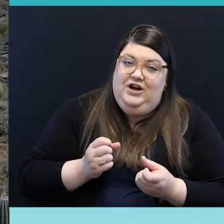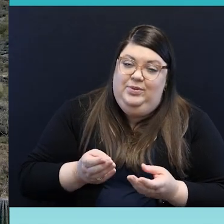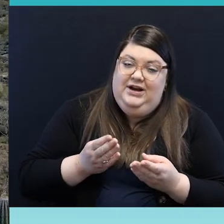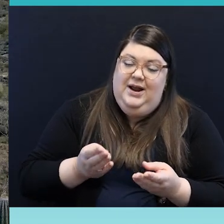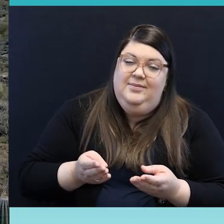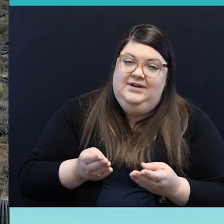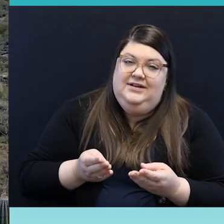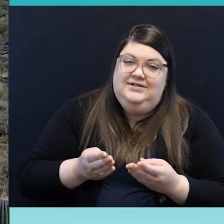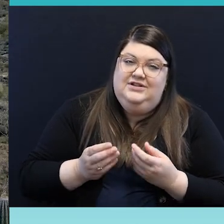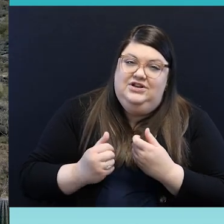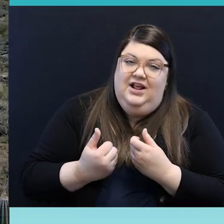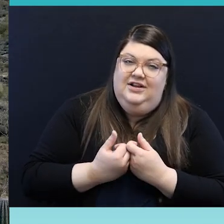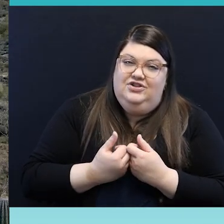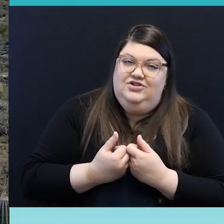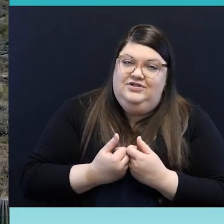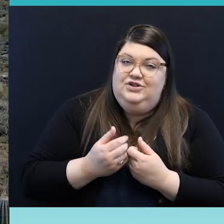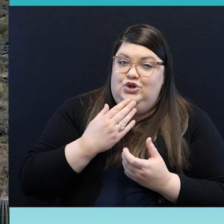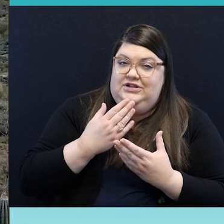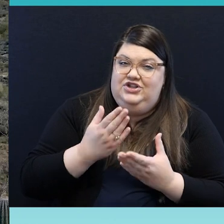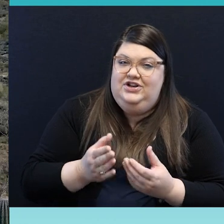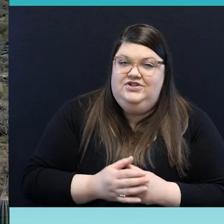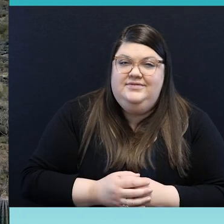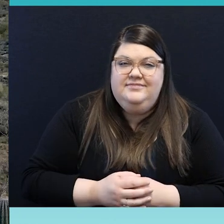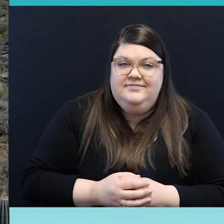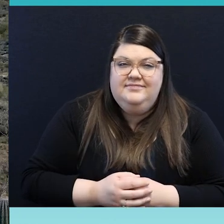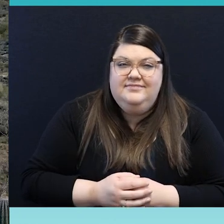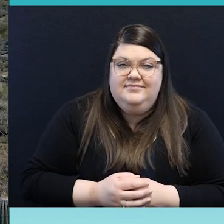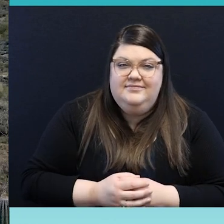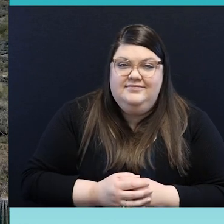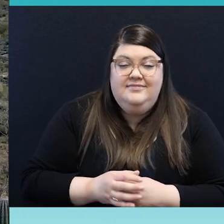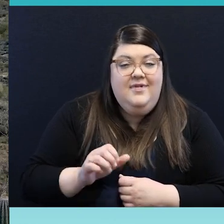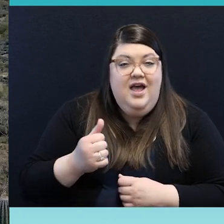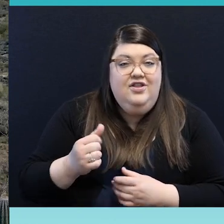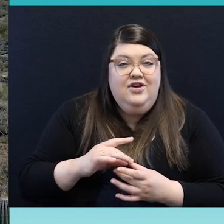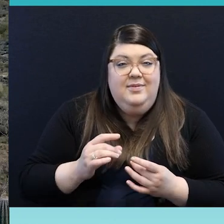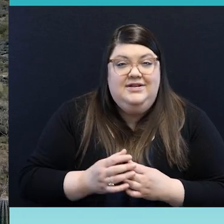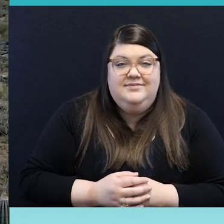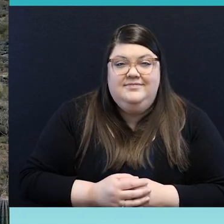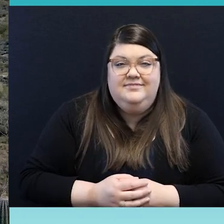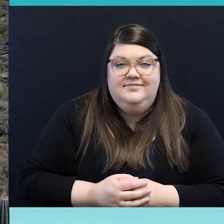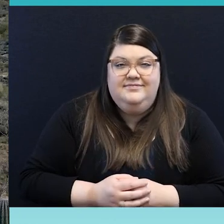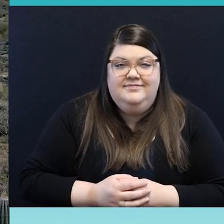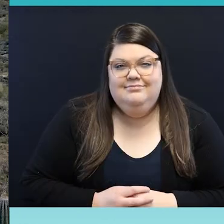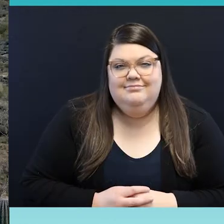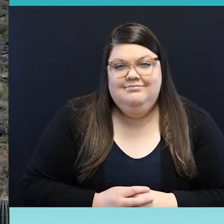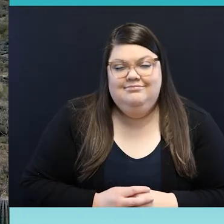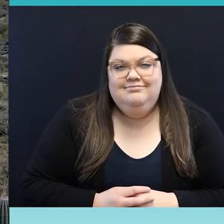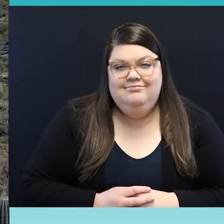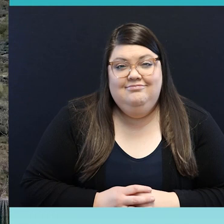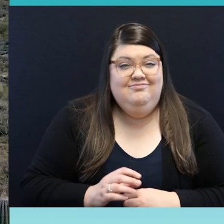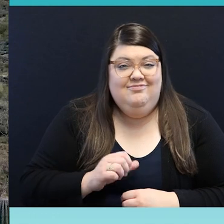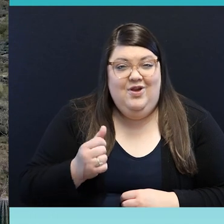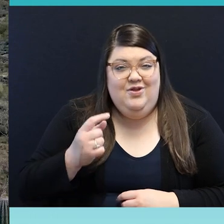and those are good suggestions. Anybody else have an idea?